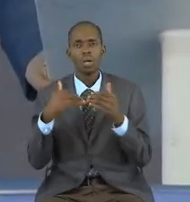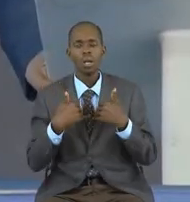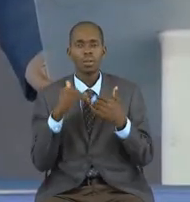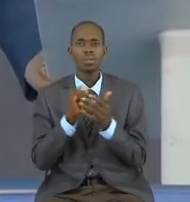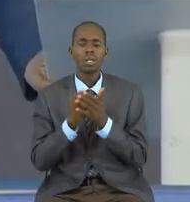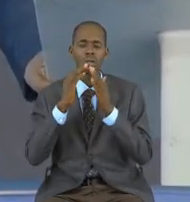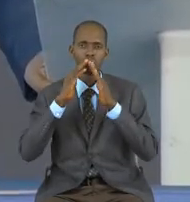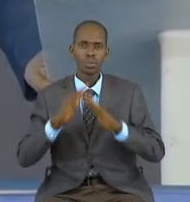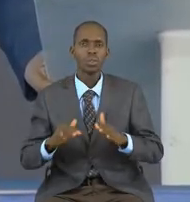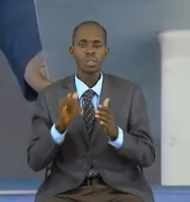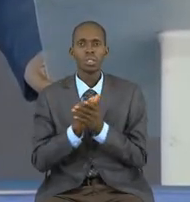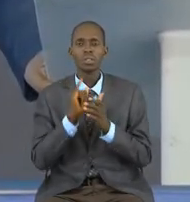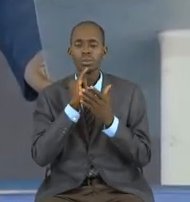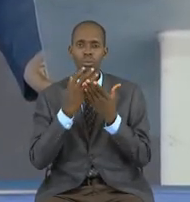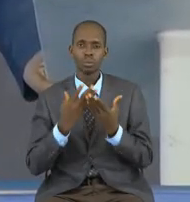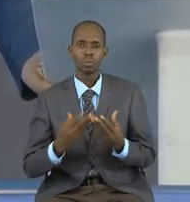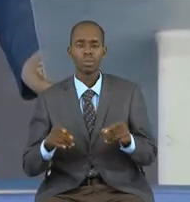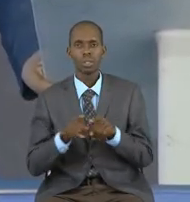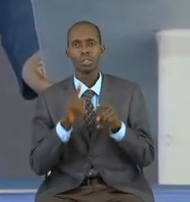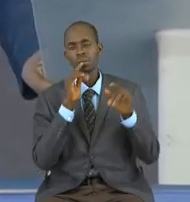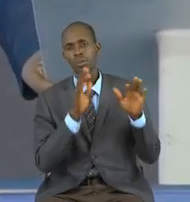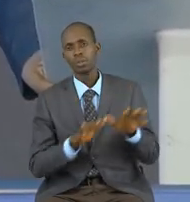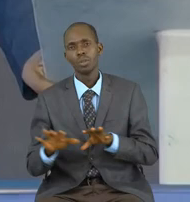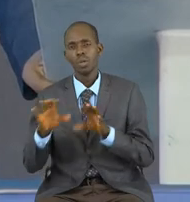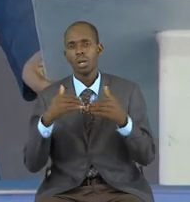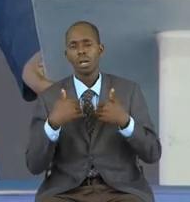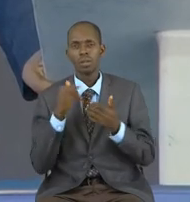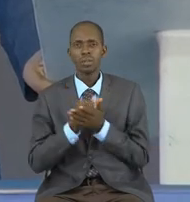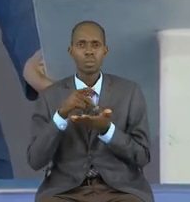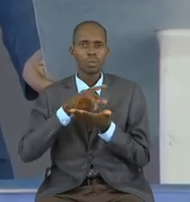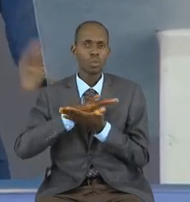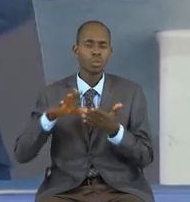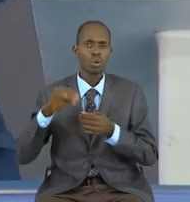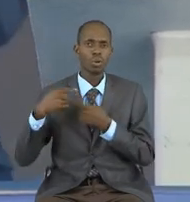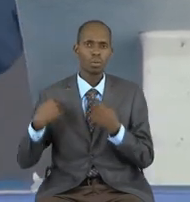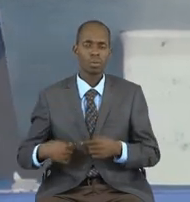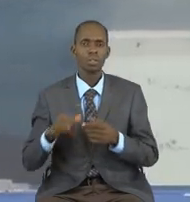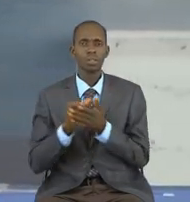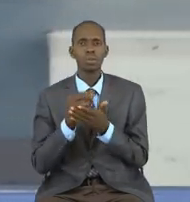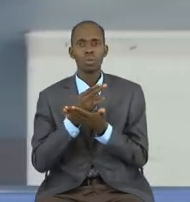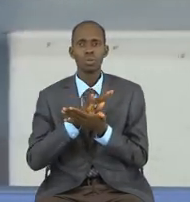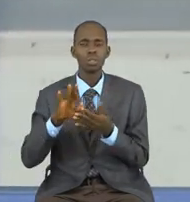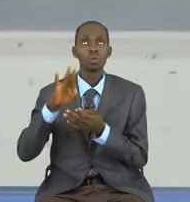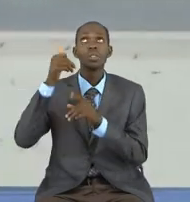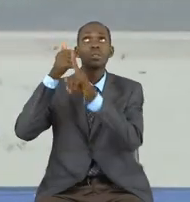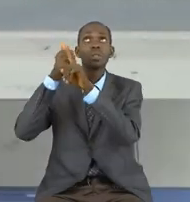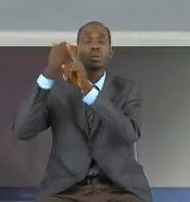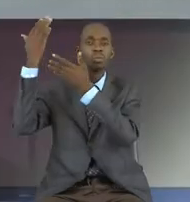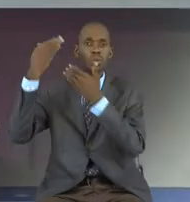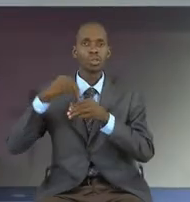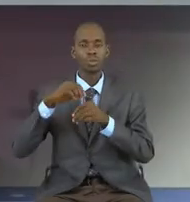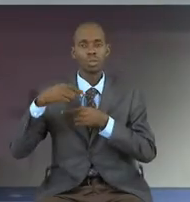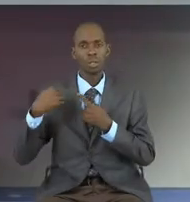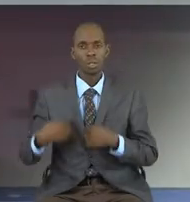of heart that the Holy Ghost himself brings in your heart? Number three, power.